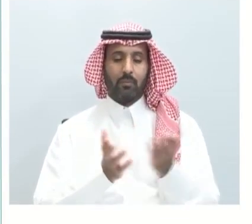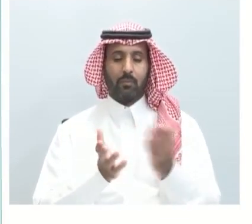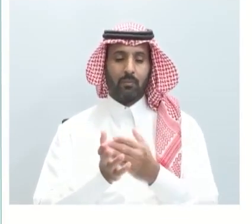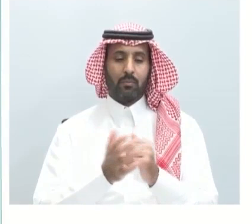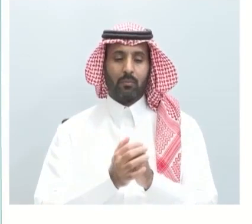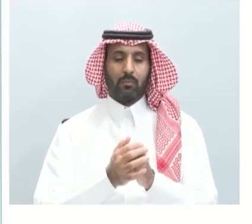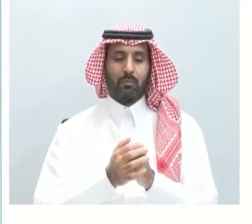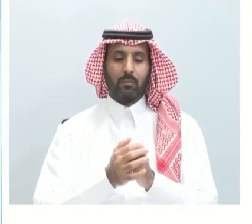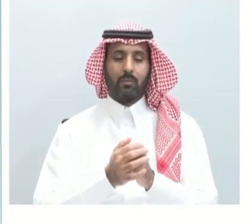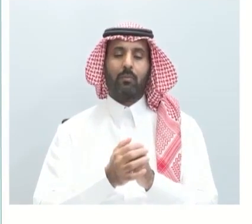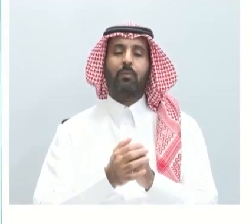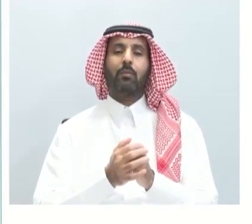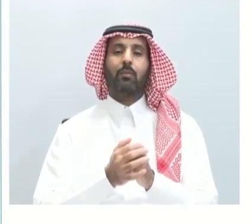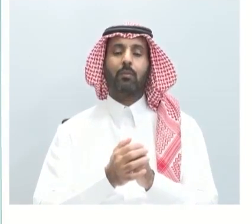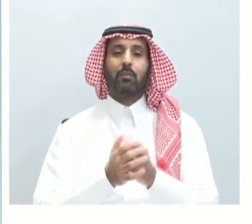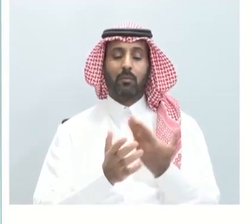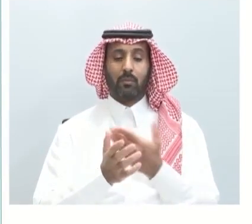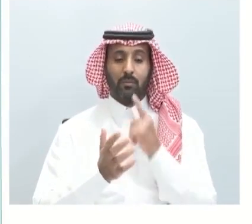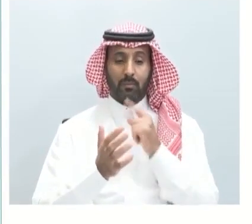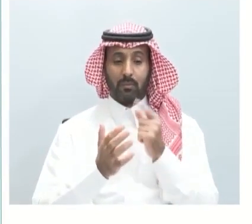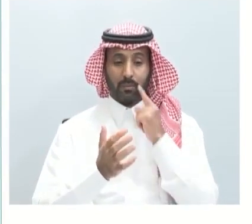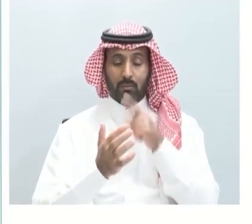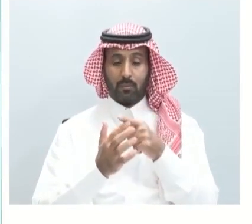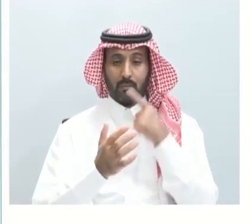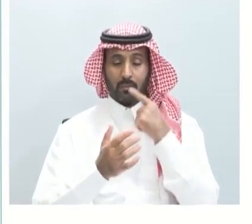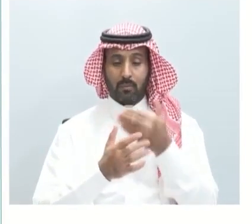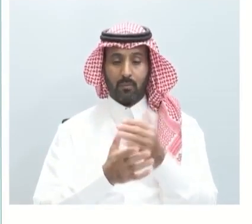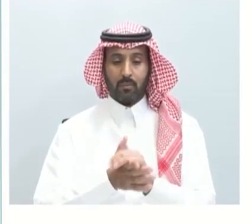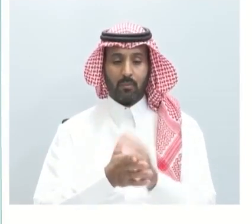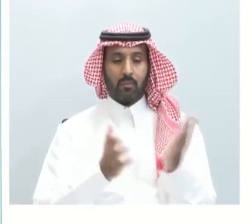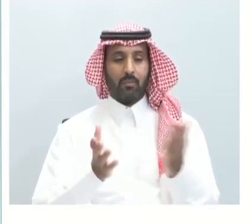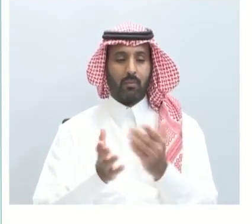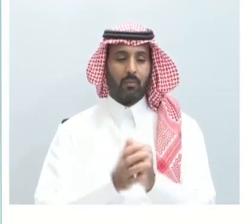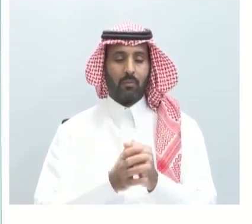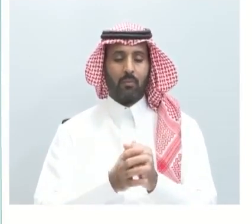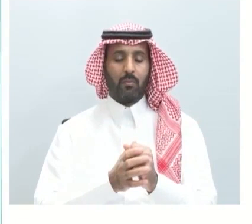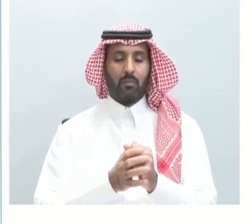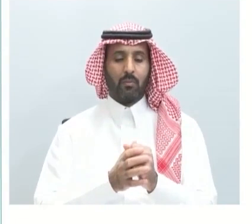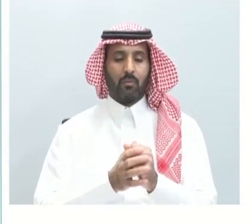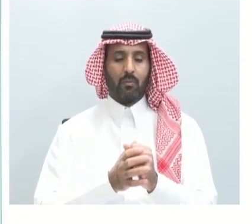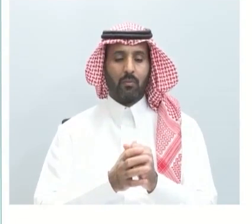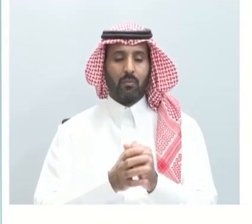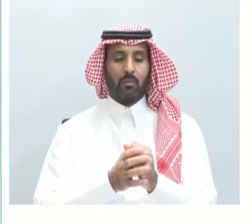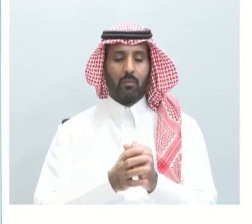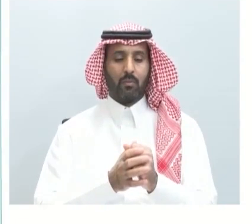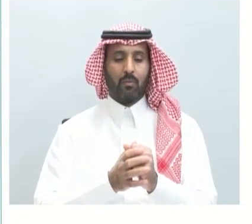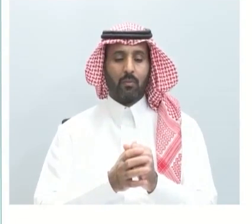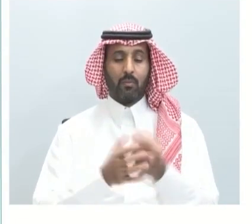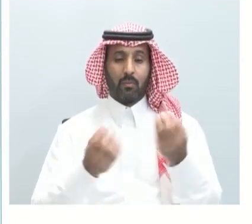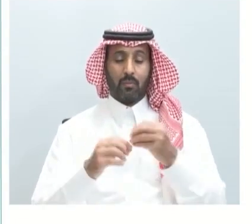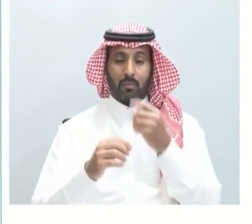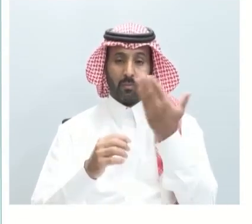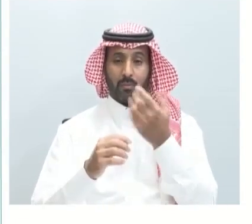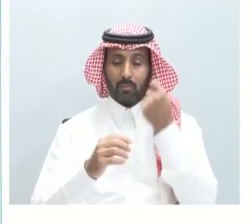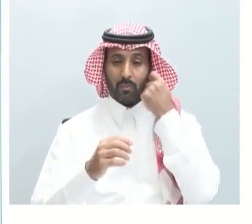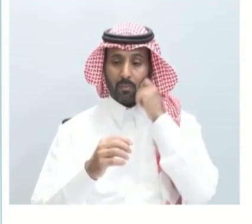been studying anthropology. She's becoming fascinated with it. So, very good. The more she